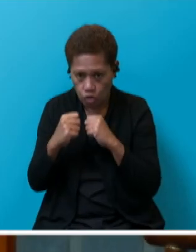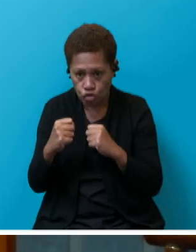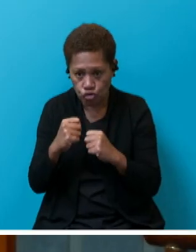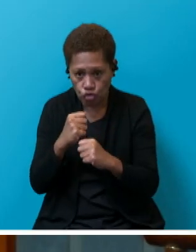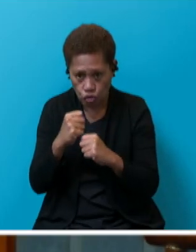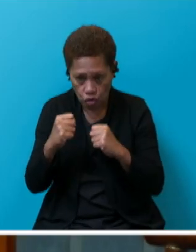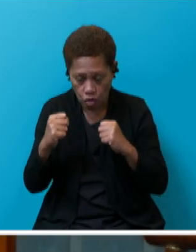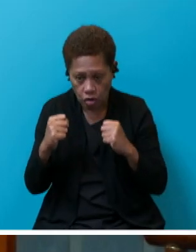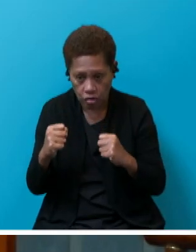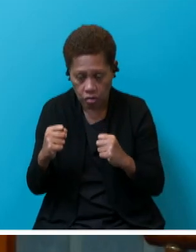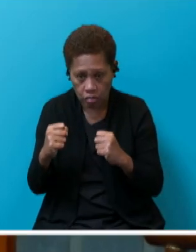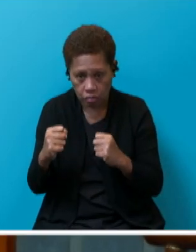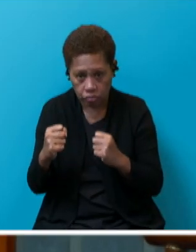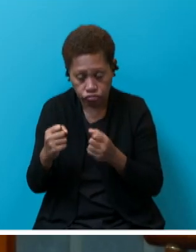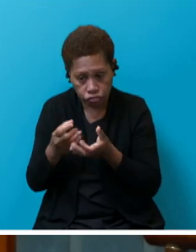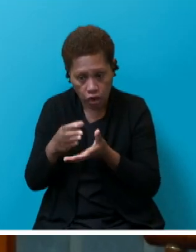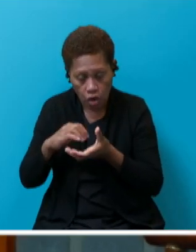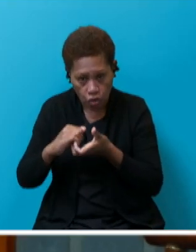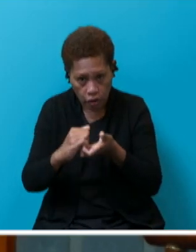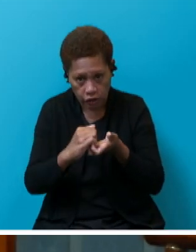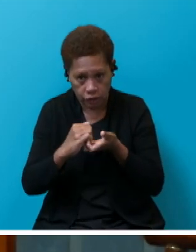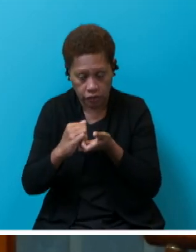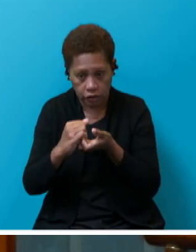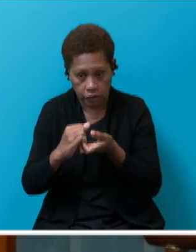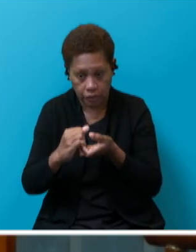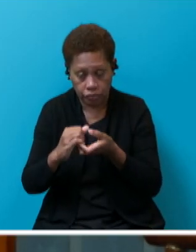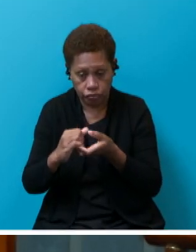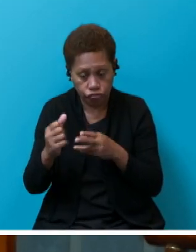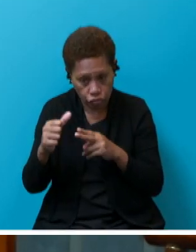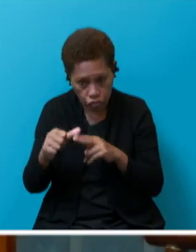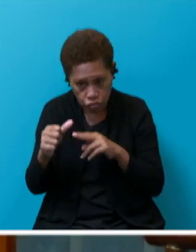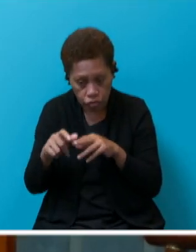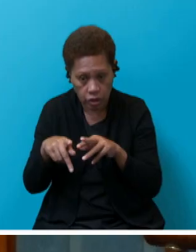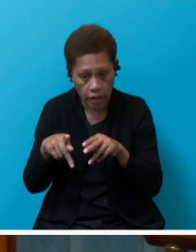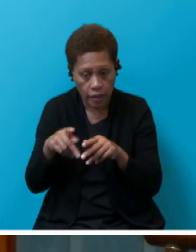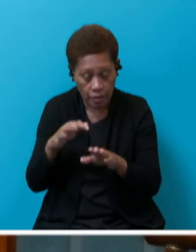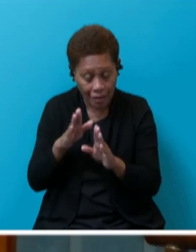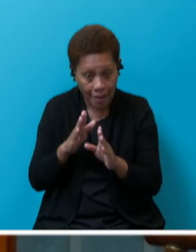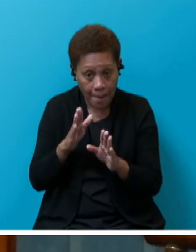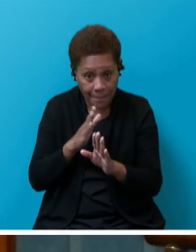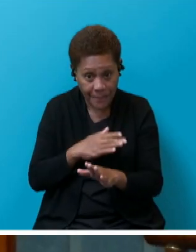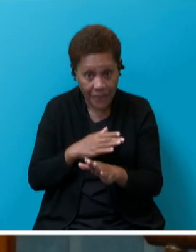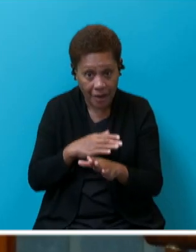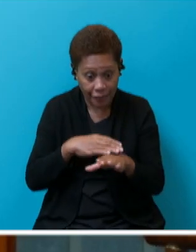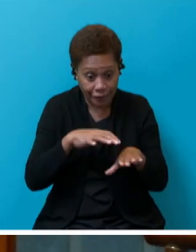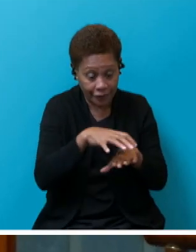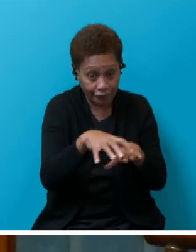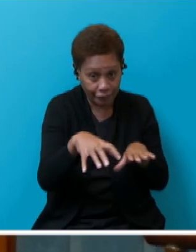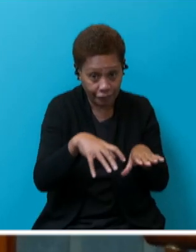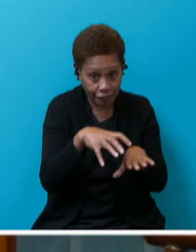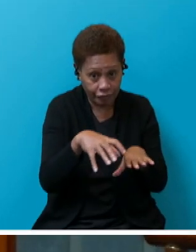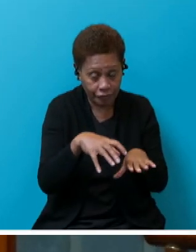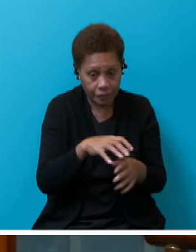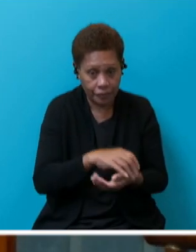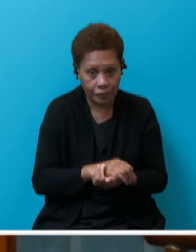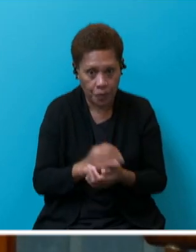between regulators, government agencies, and the private sector. What was important to note was that the top-down,